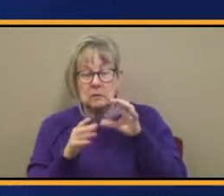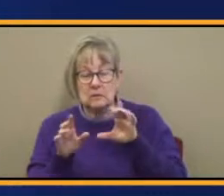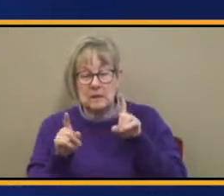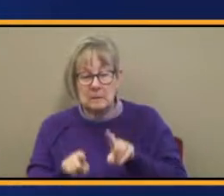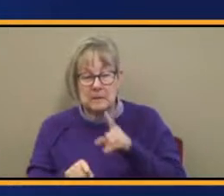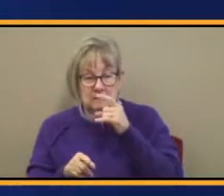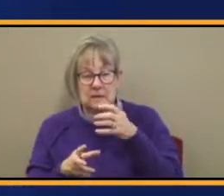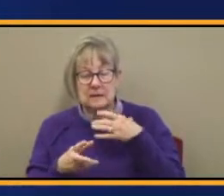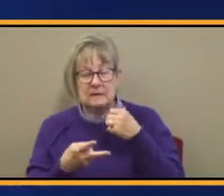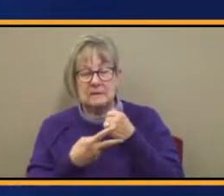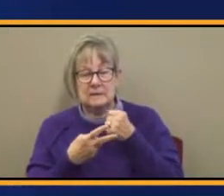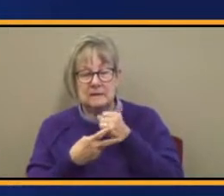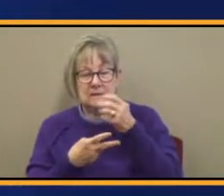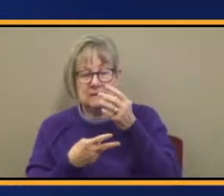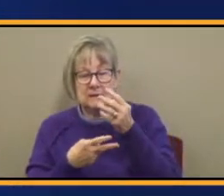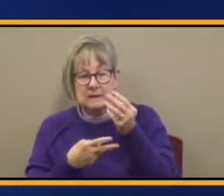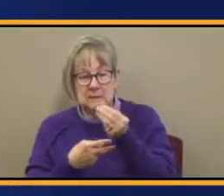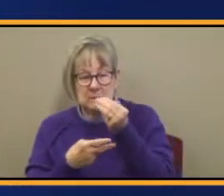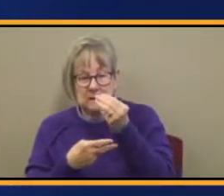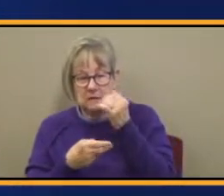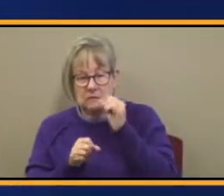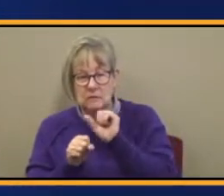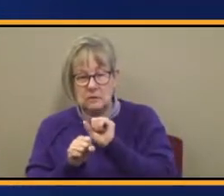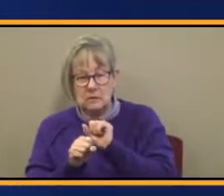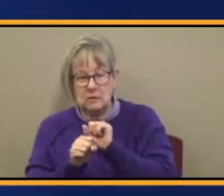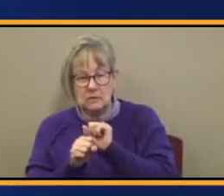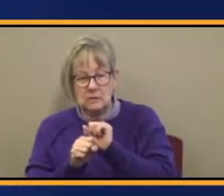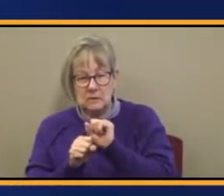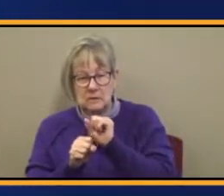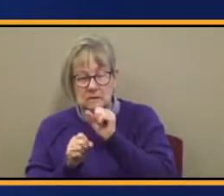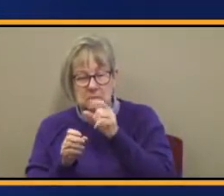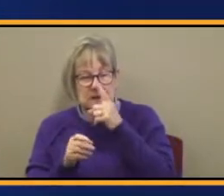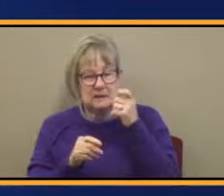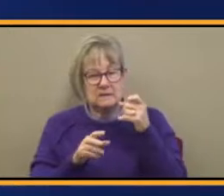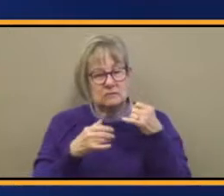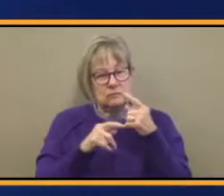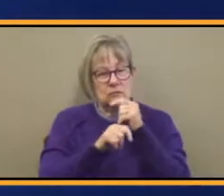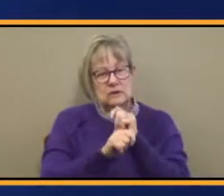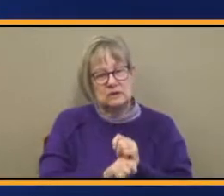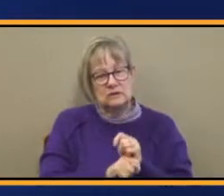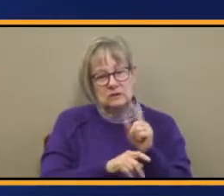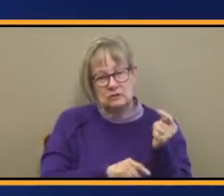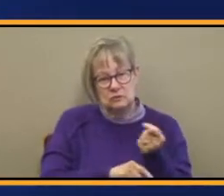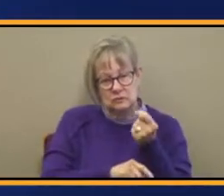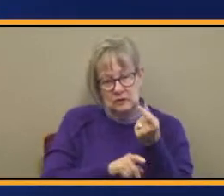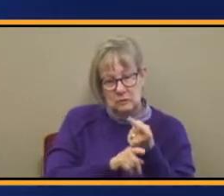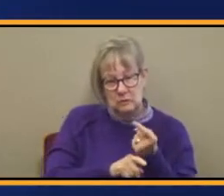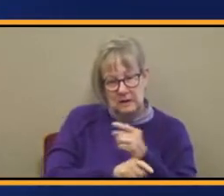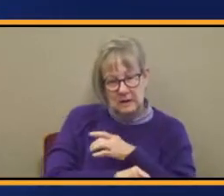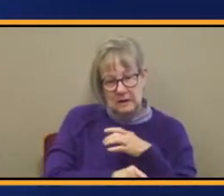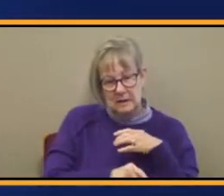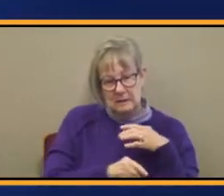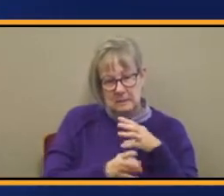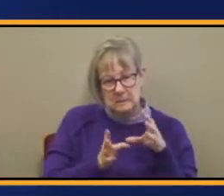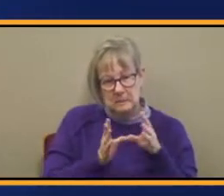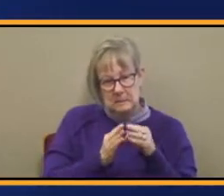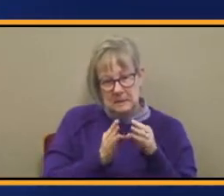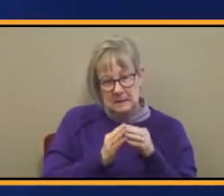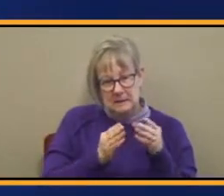for executive session items, simply because traditionally your Tuesday regular council meetings have